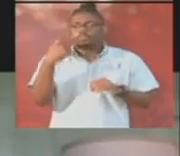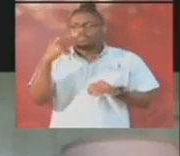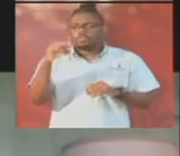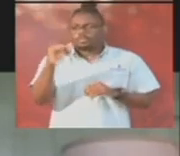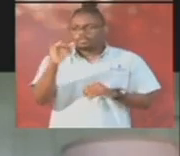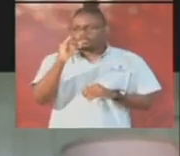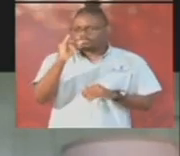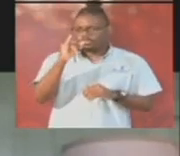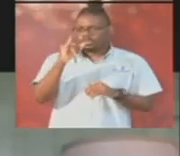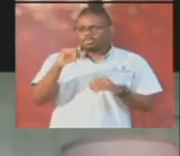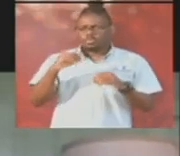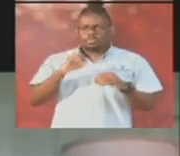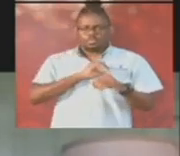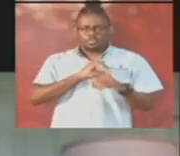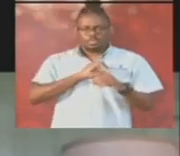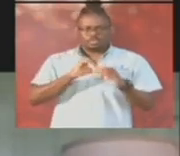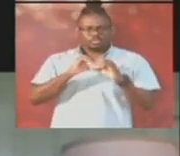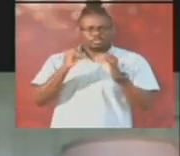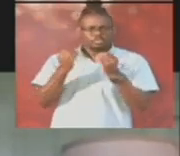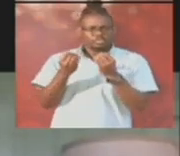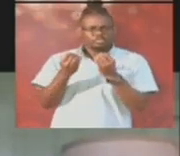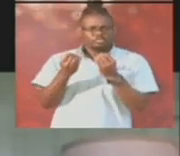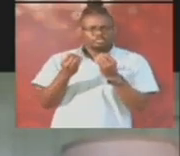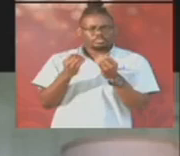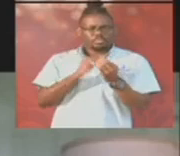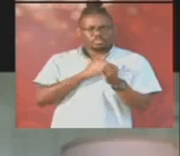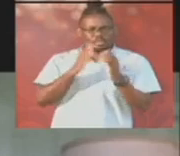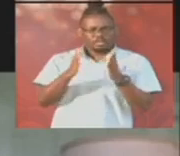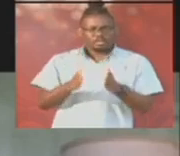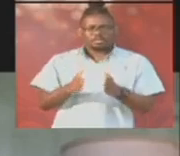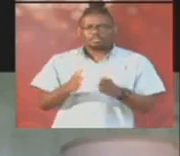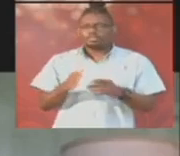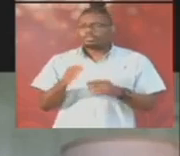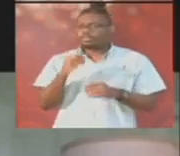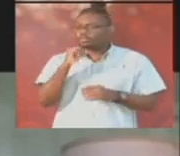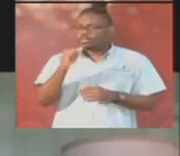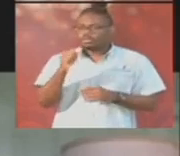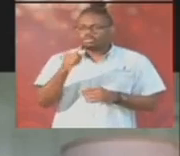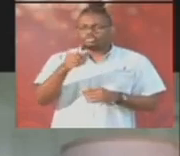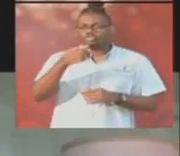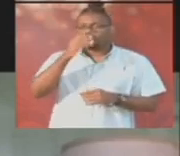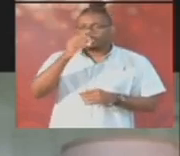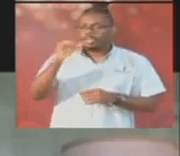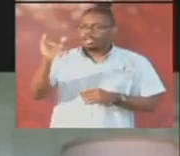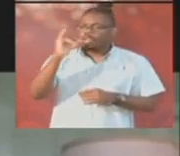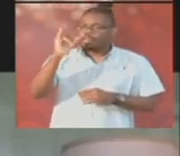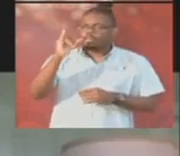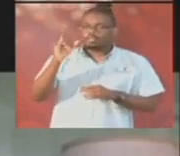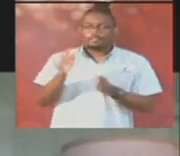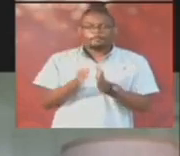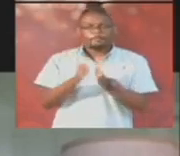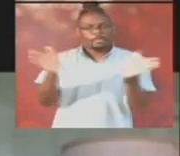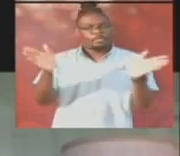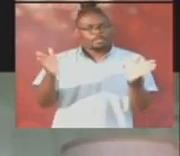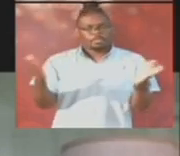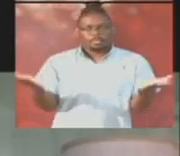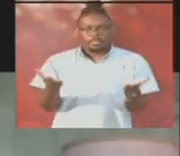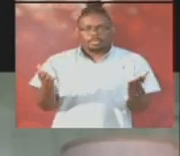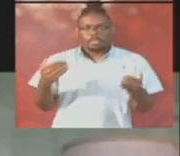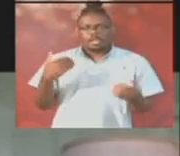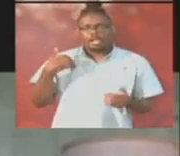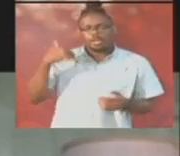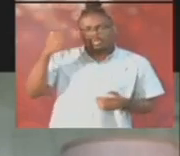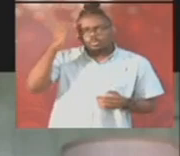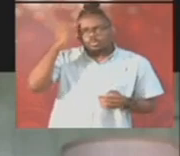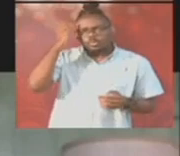to the government when it comes to banning the consumption of alcohol in public spaces? Now, I know the Attorney General spoke a little bit